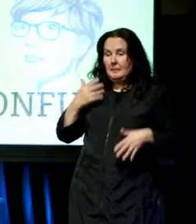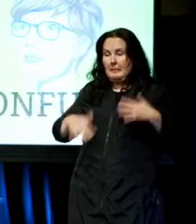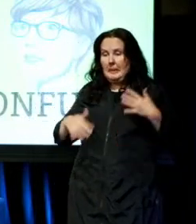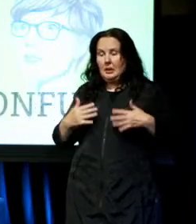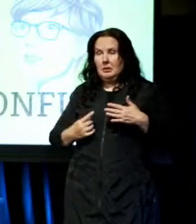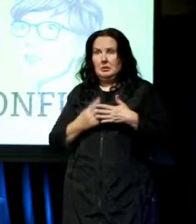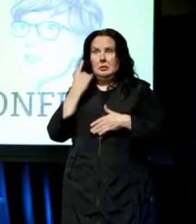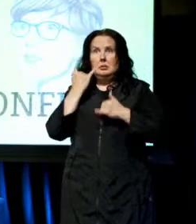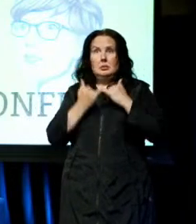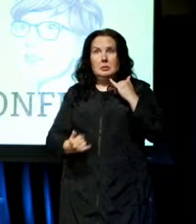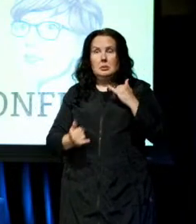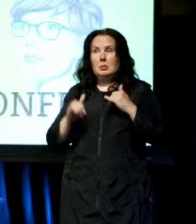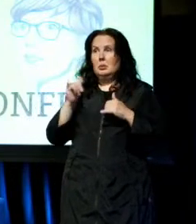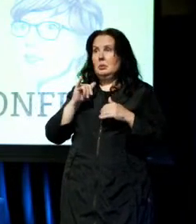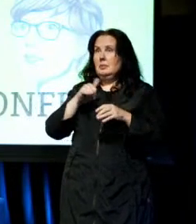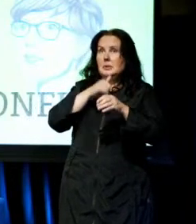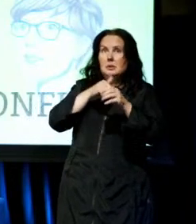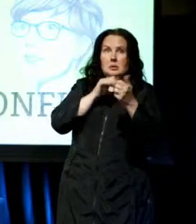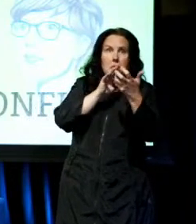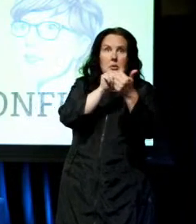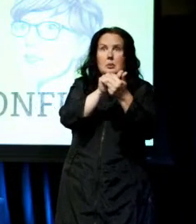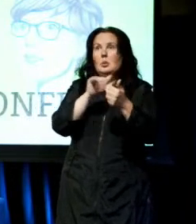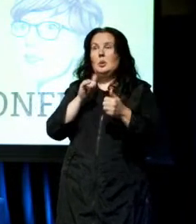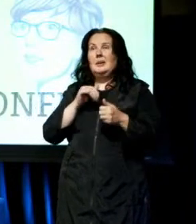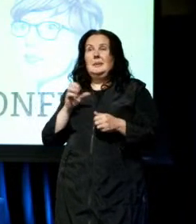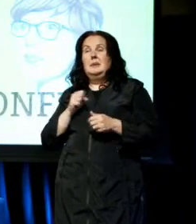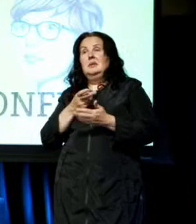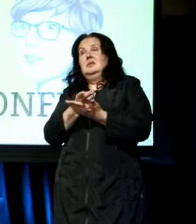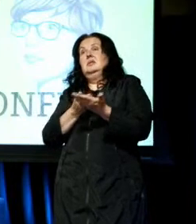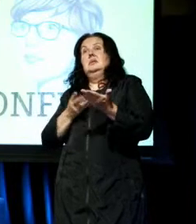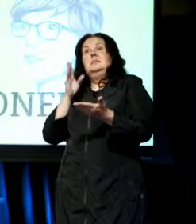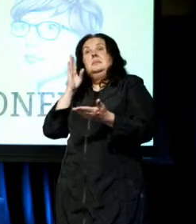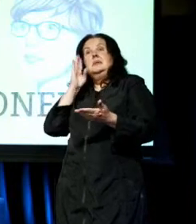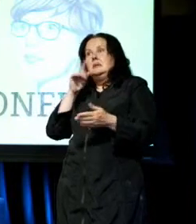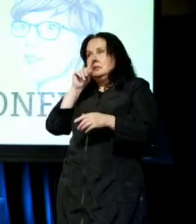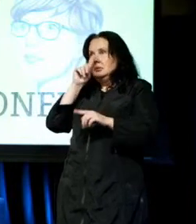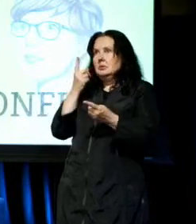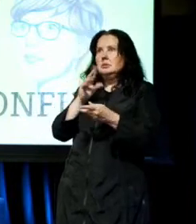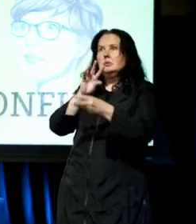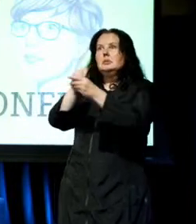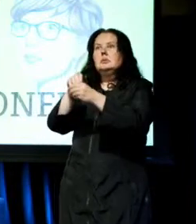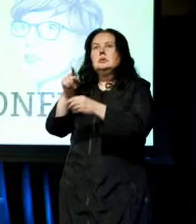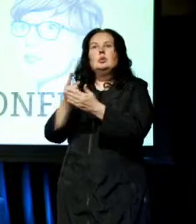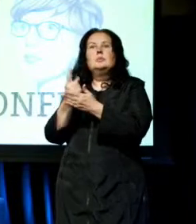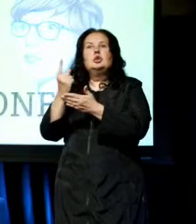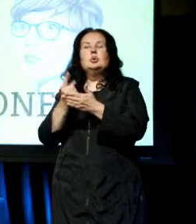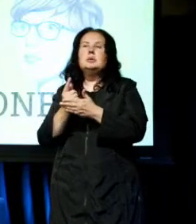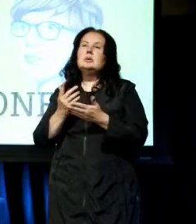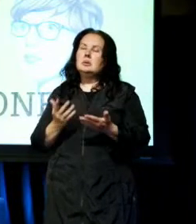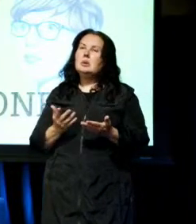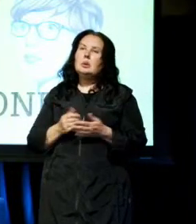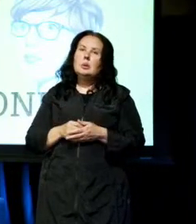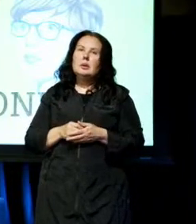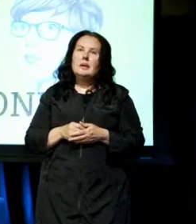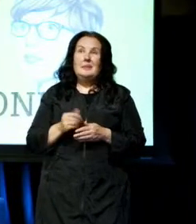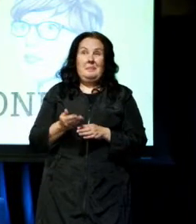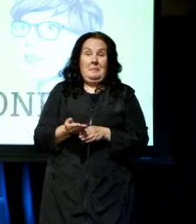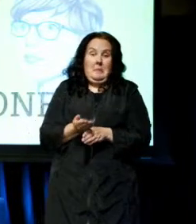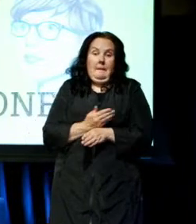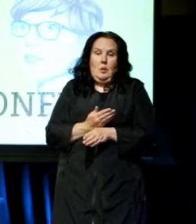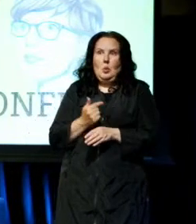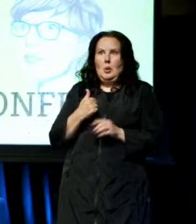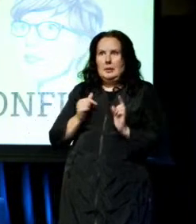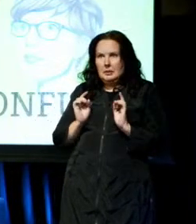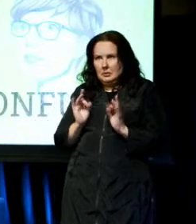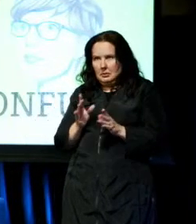you're housebound or bedridden, to be able to participate in those opportunities. So, and that's before I even get started